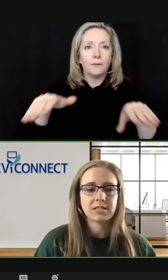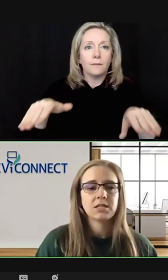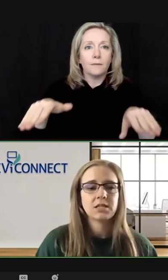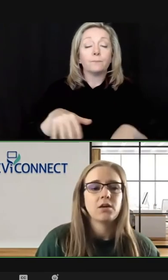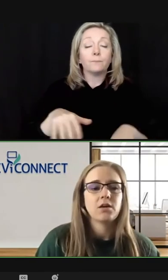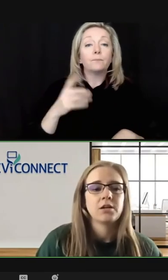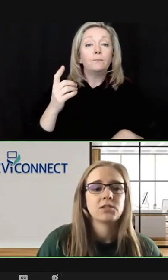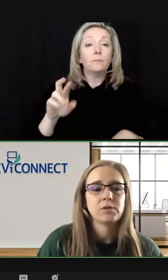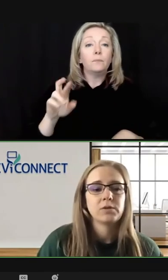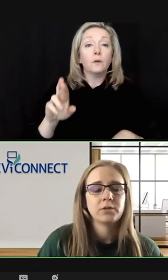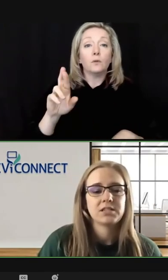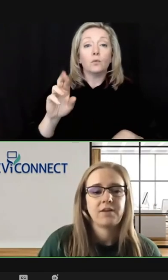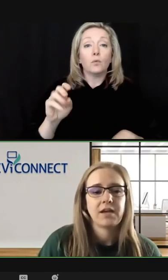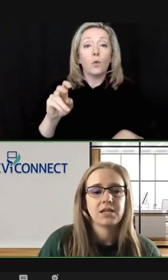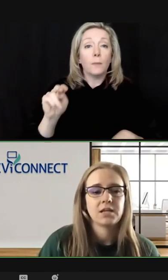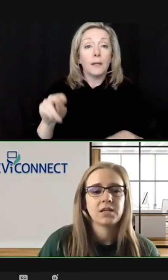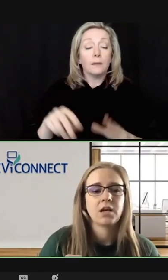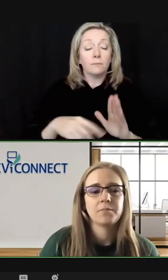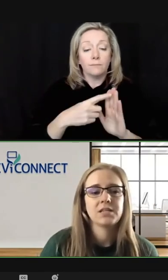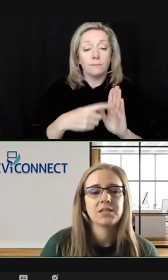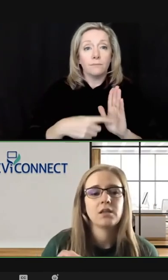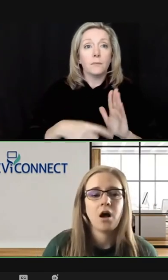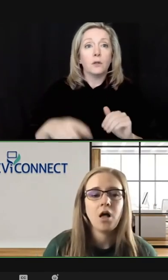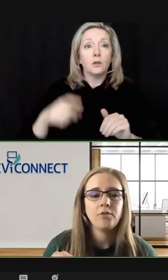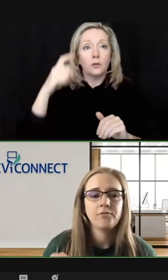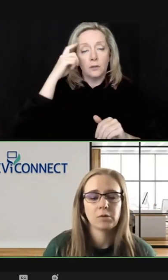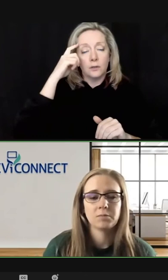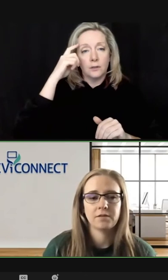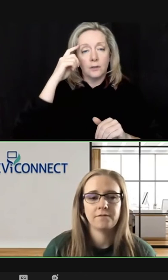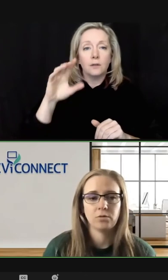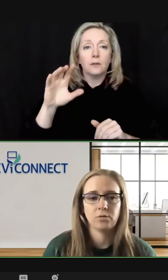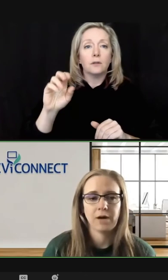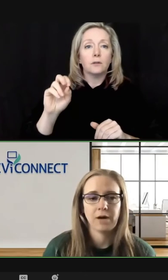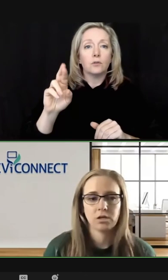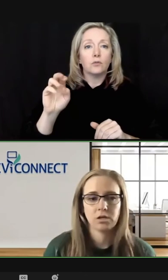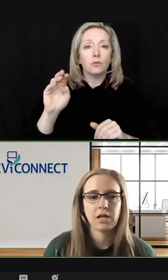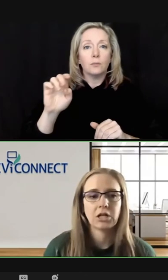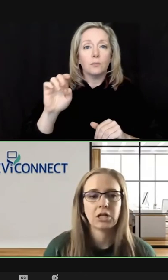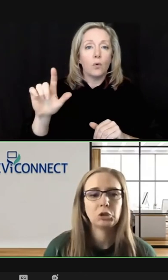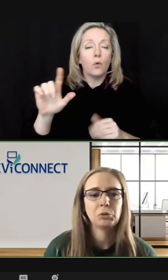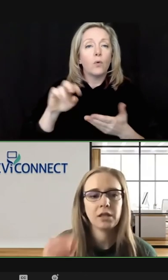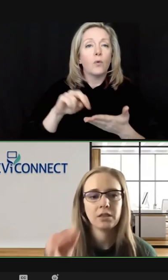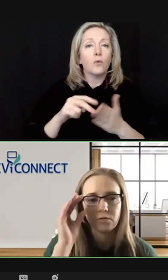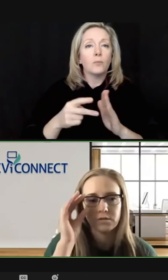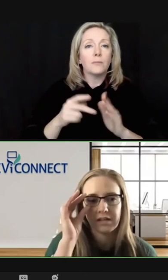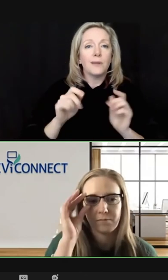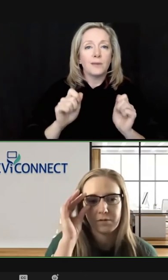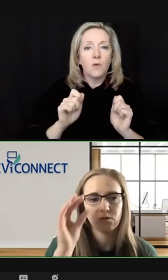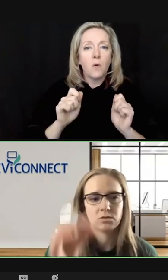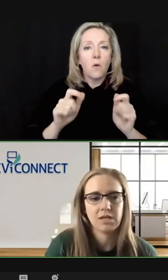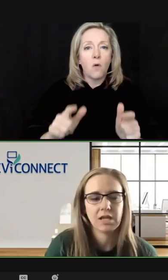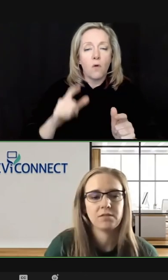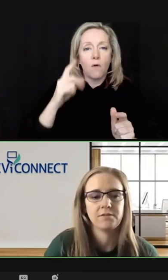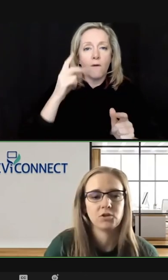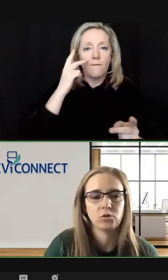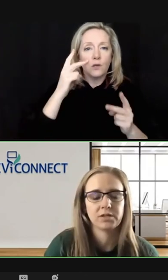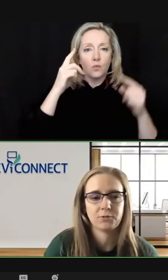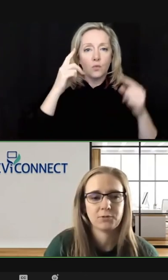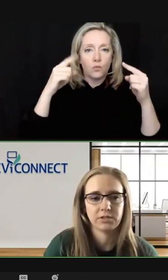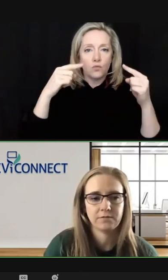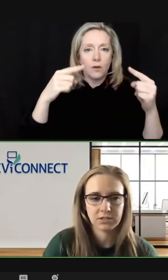Roman's text, cerebral is defined as encompassing all forms of visual processing disorder, including those that have been associated